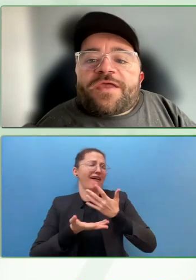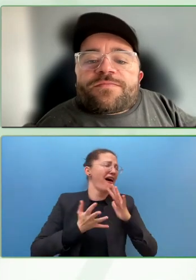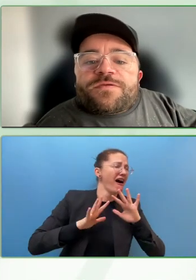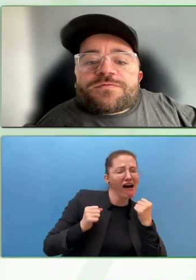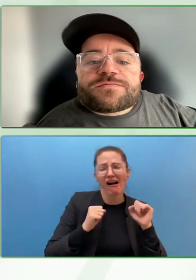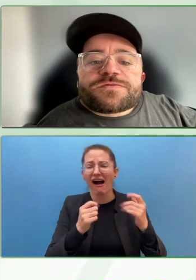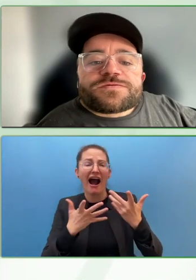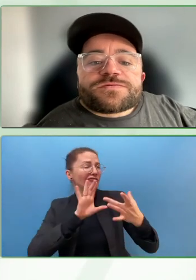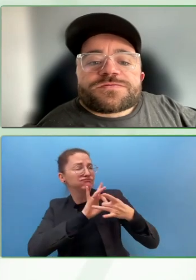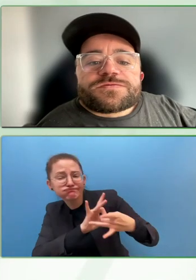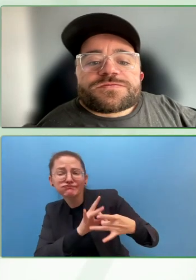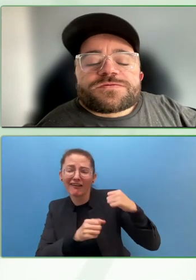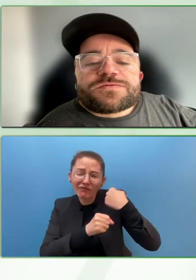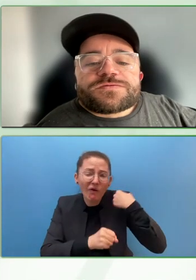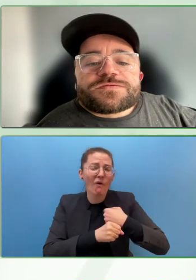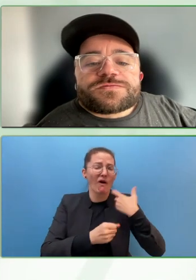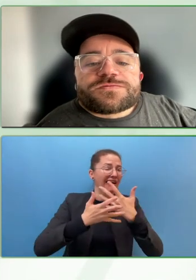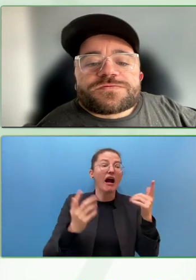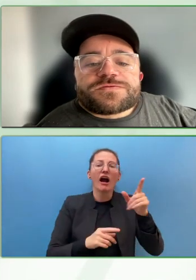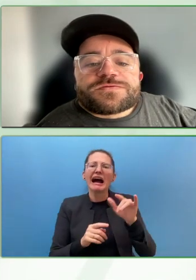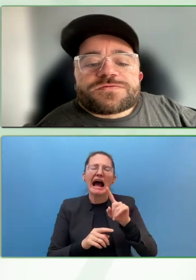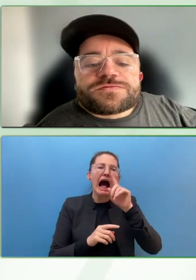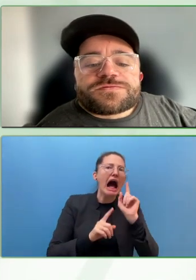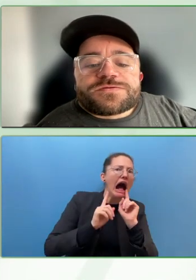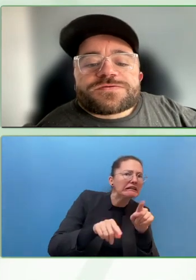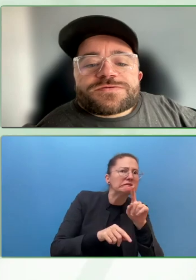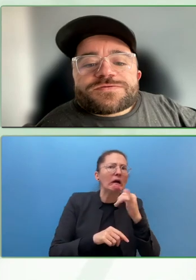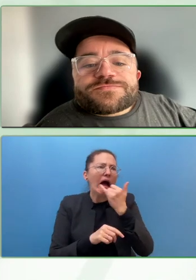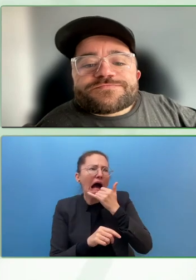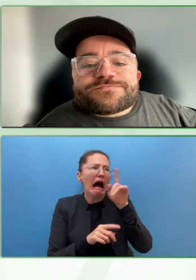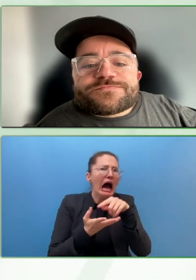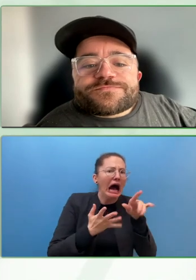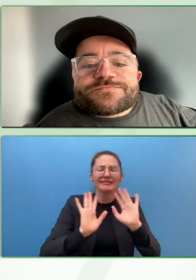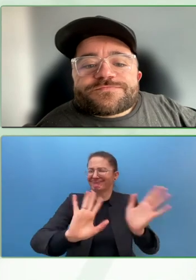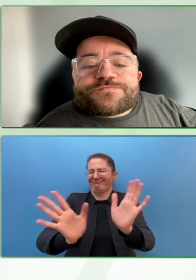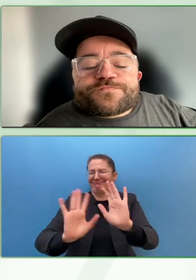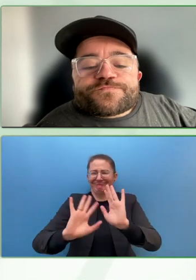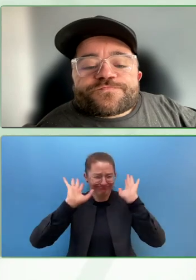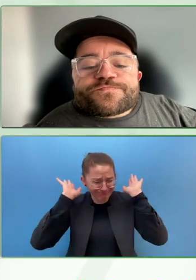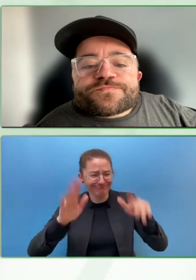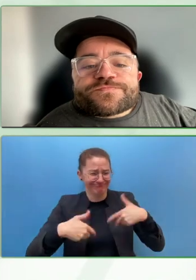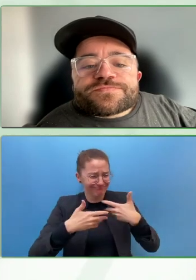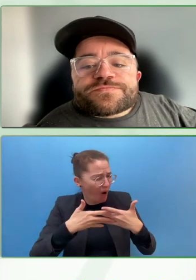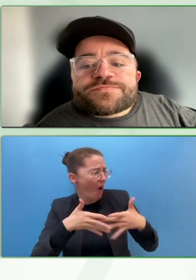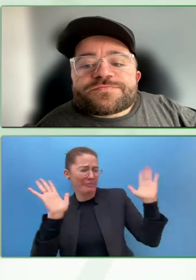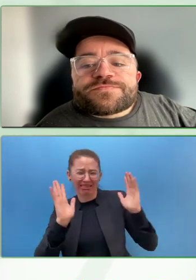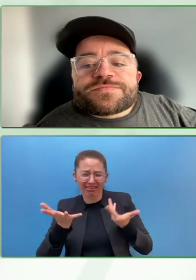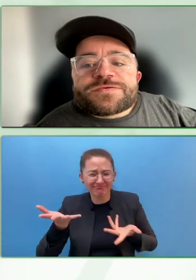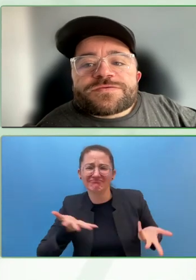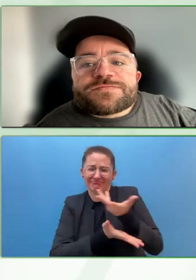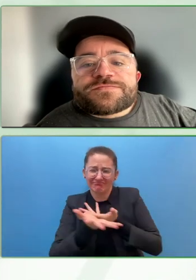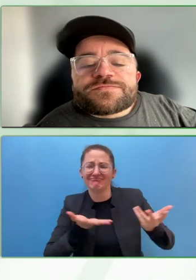over time. And the last question for you. There must be